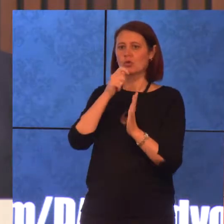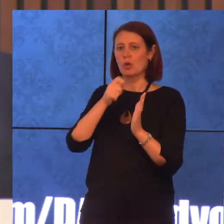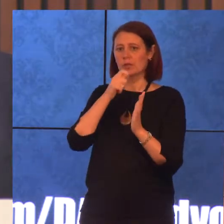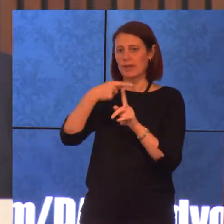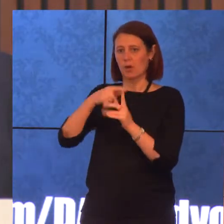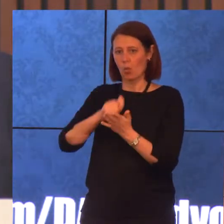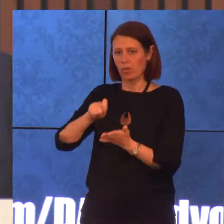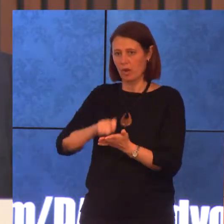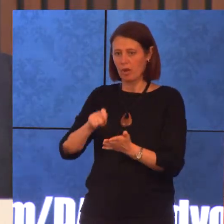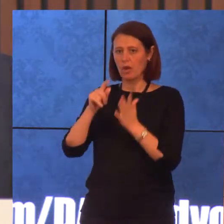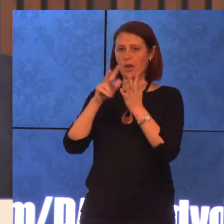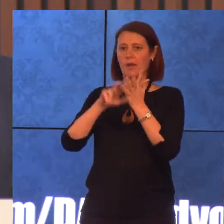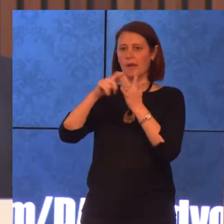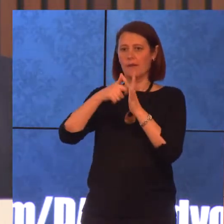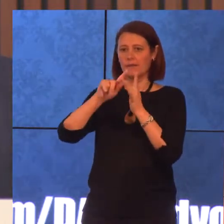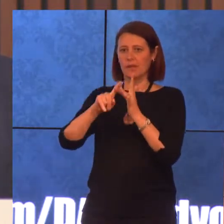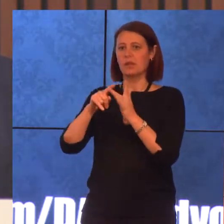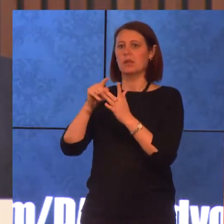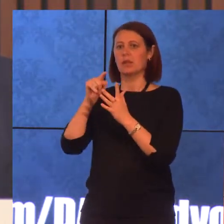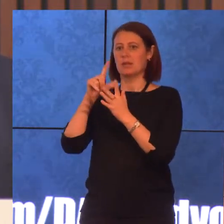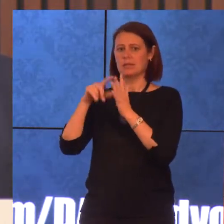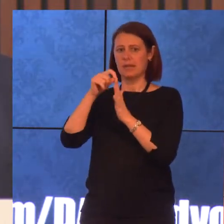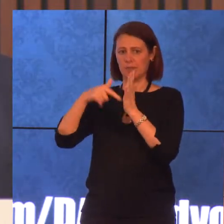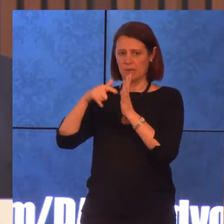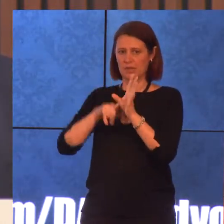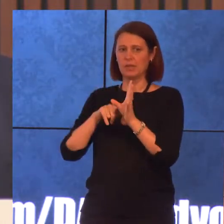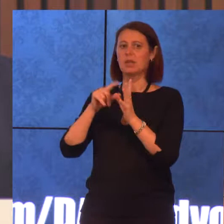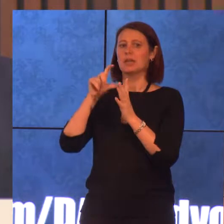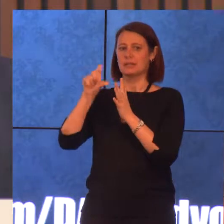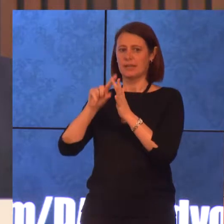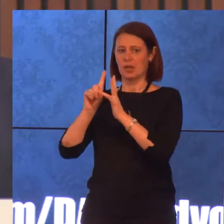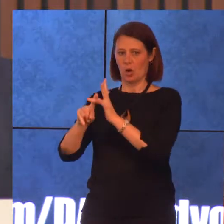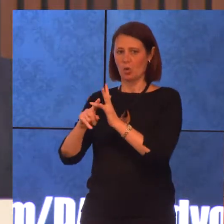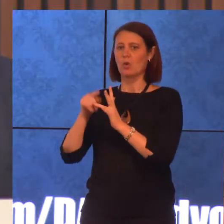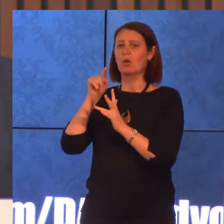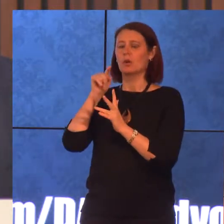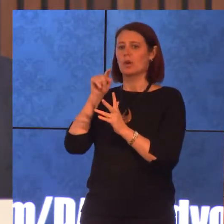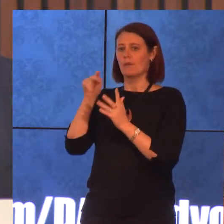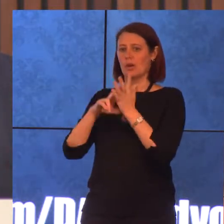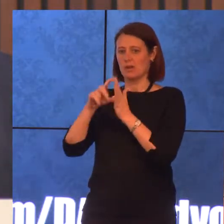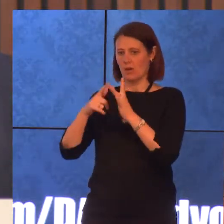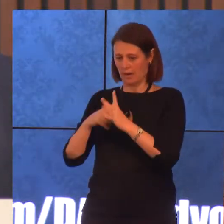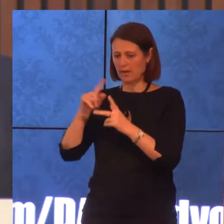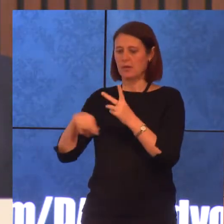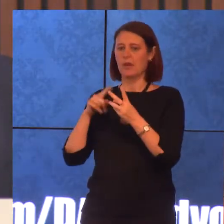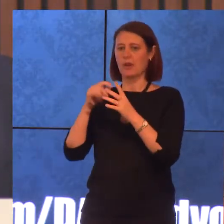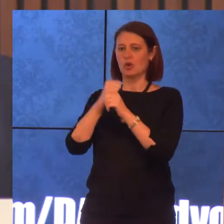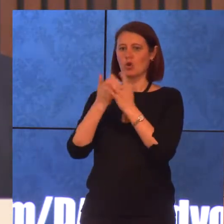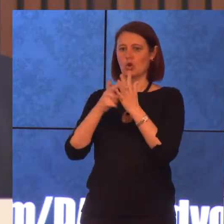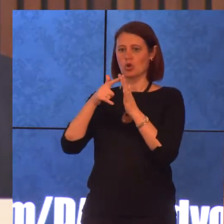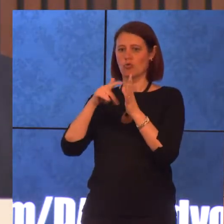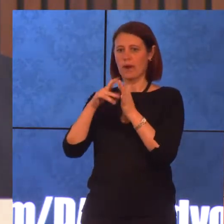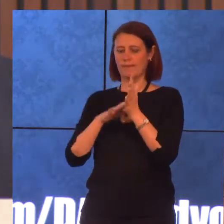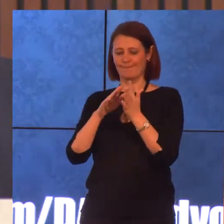Vicki Rundall, Deputy CEO of the National Disability Insurance Agency, and Graeme Head, NDIS Quality